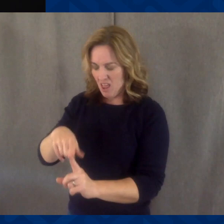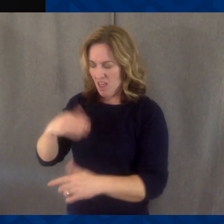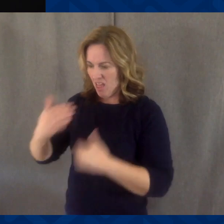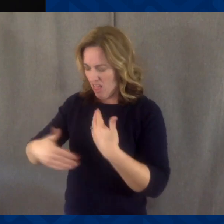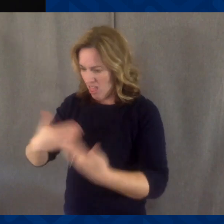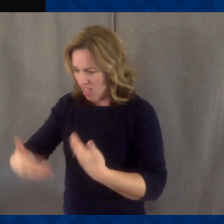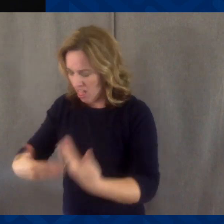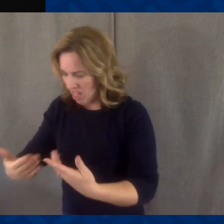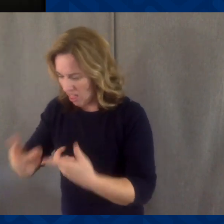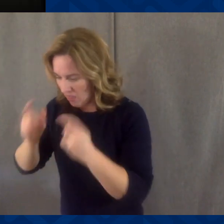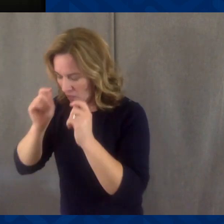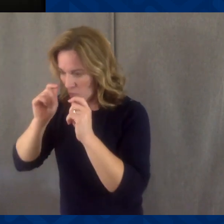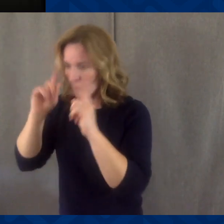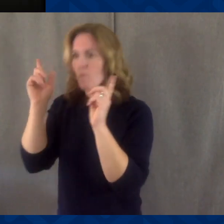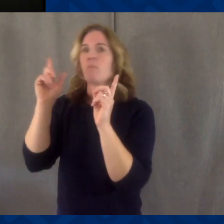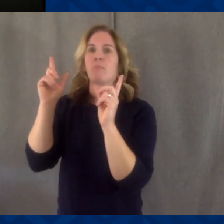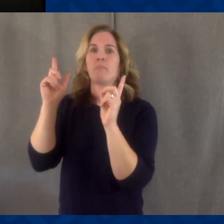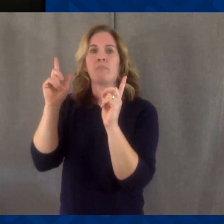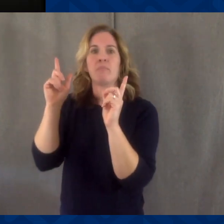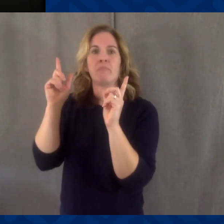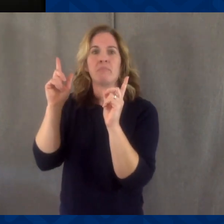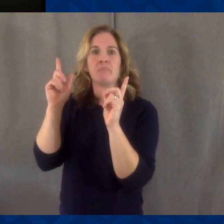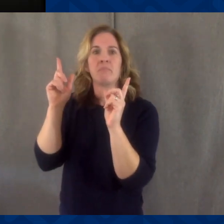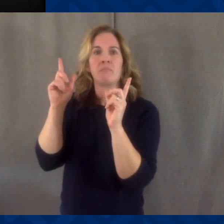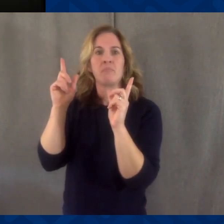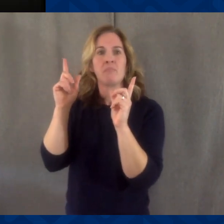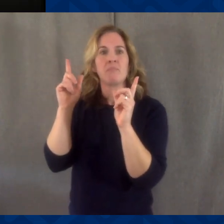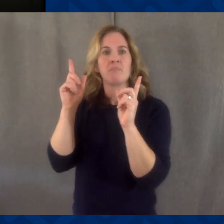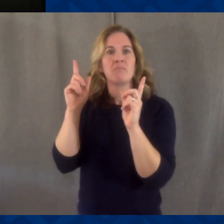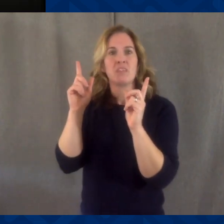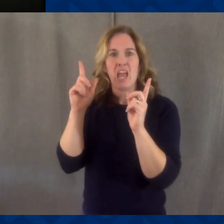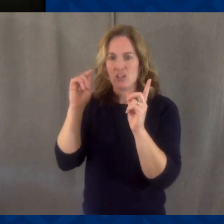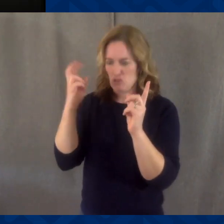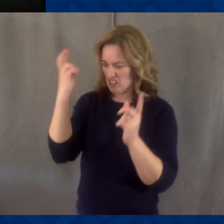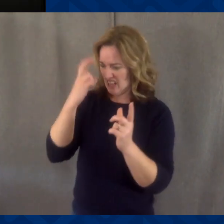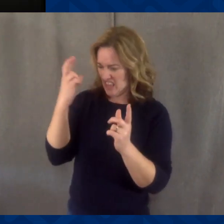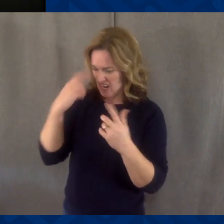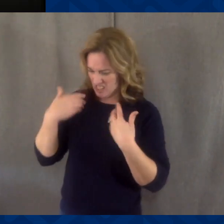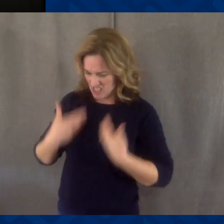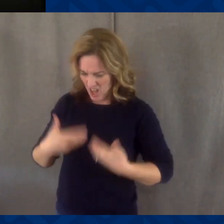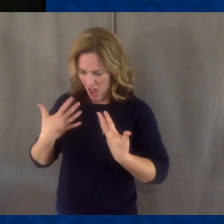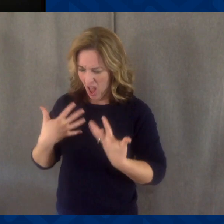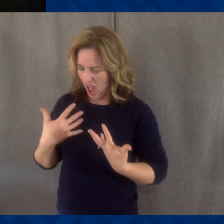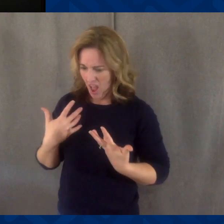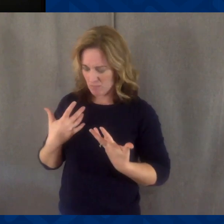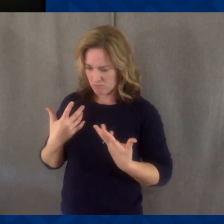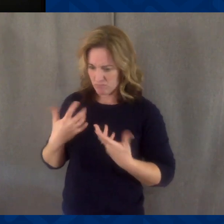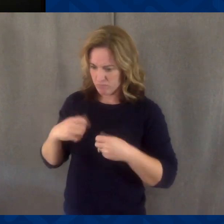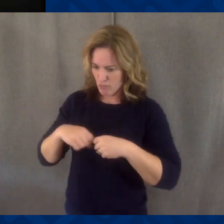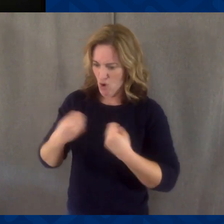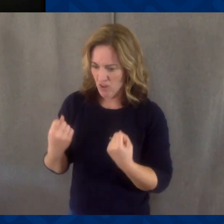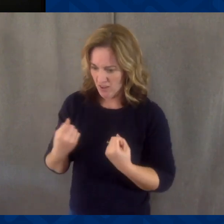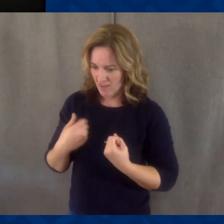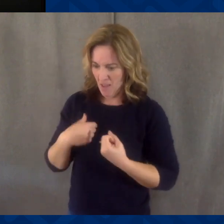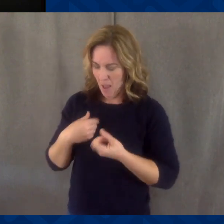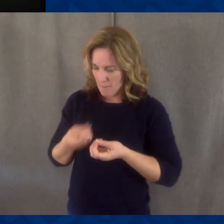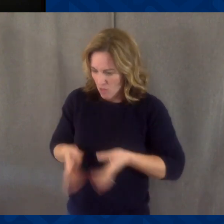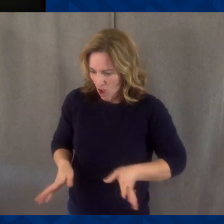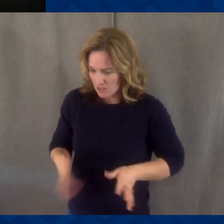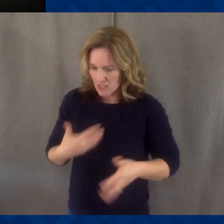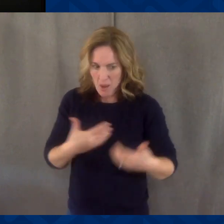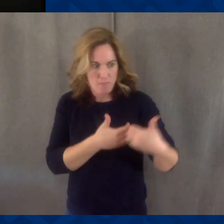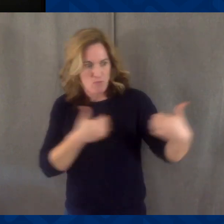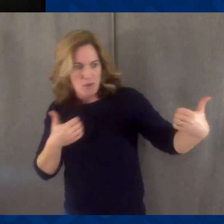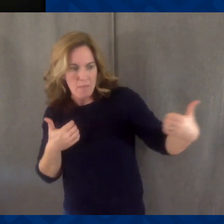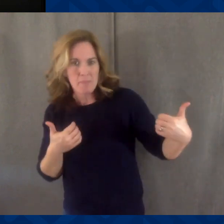before you can come to God? It's okay to show and to know that you're broken. In fact, I believe this, the simple invitation